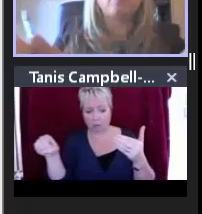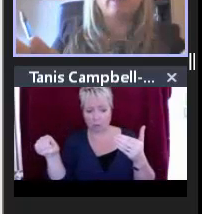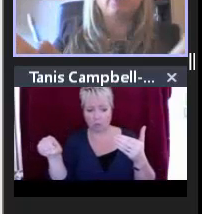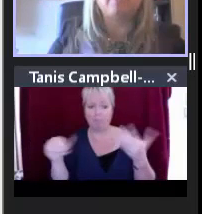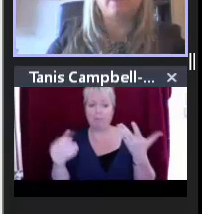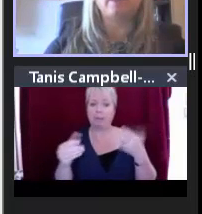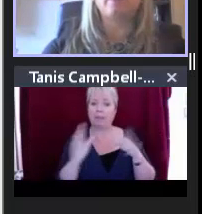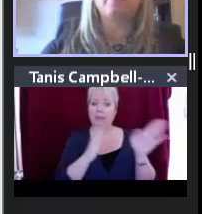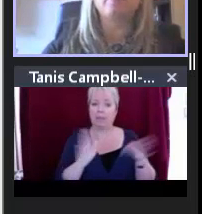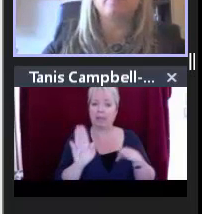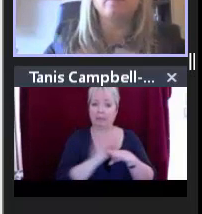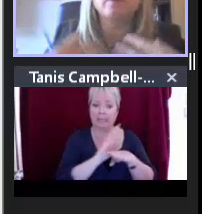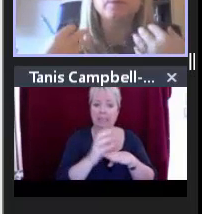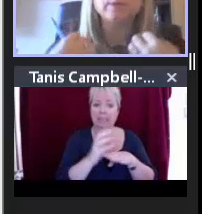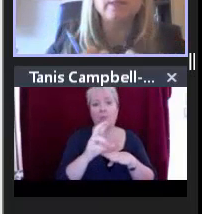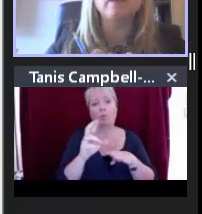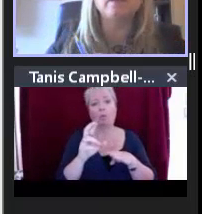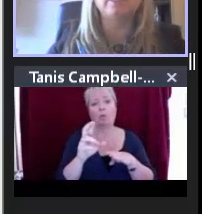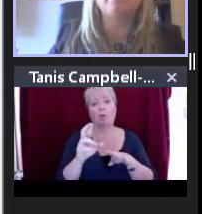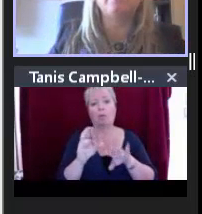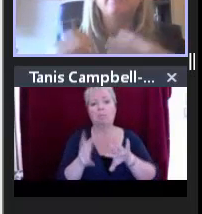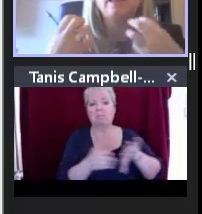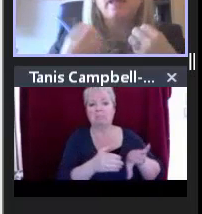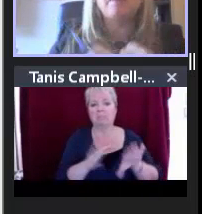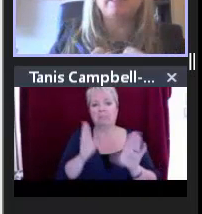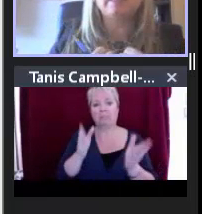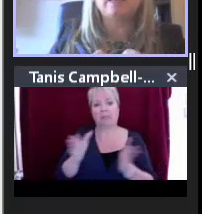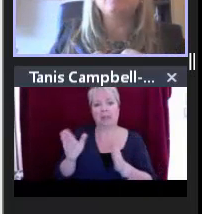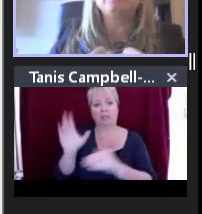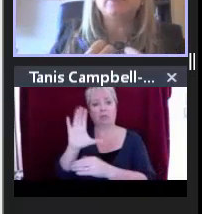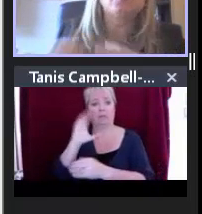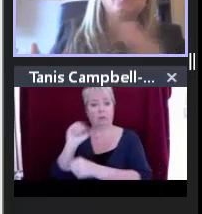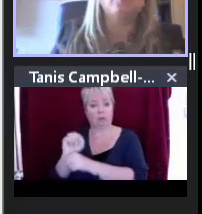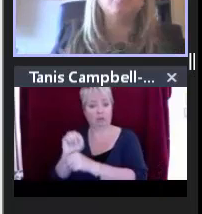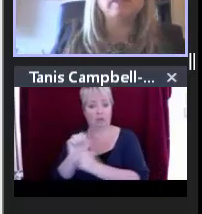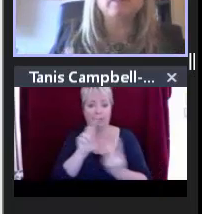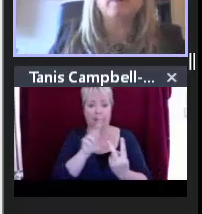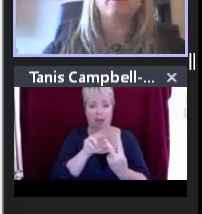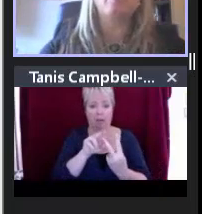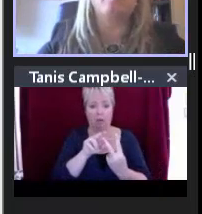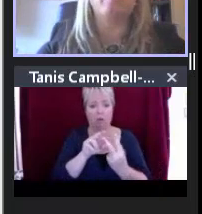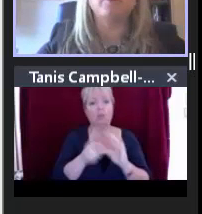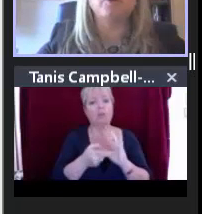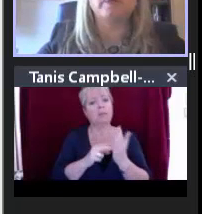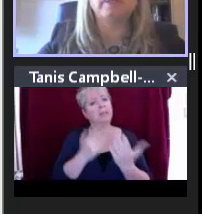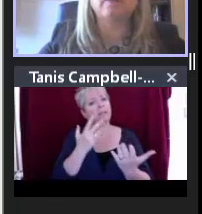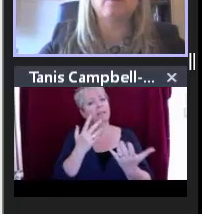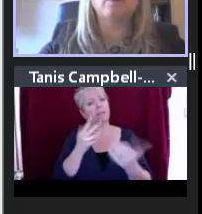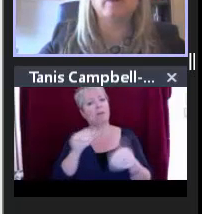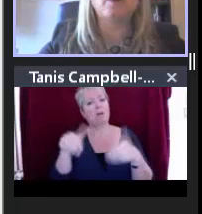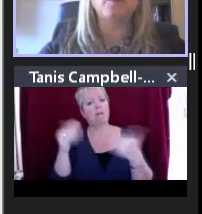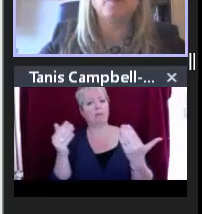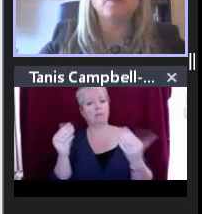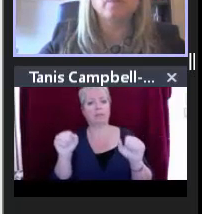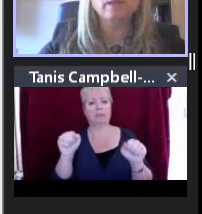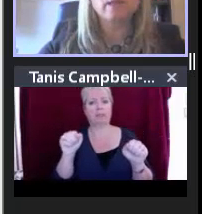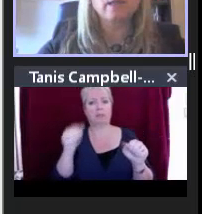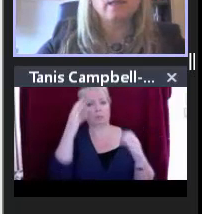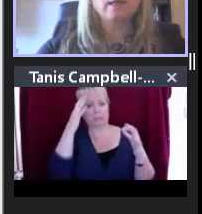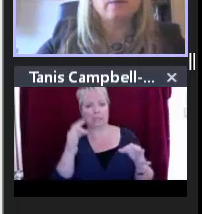really a gateway to really look deep and make a sound decision on what's the right career choice for